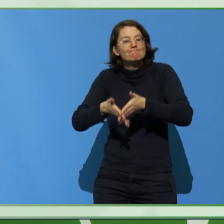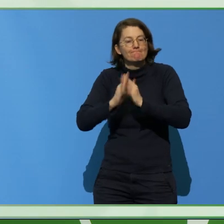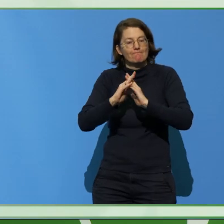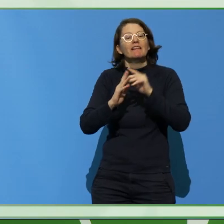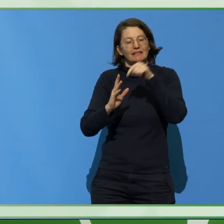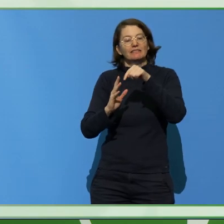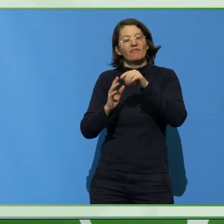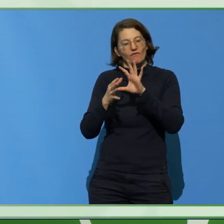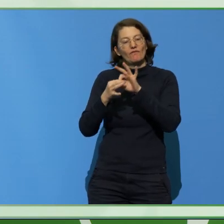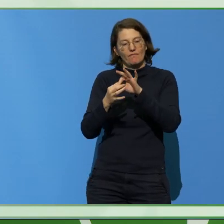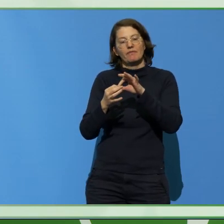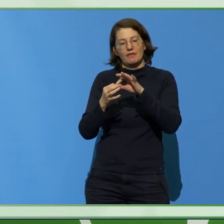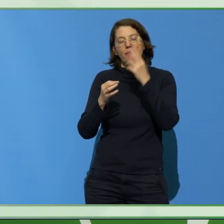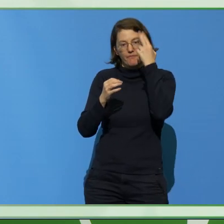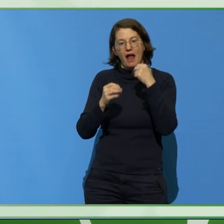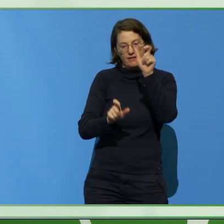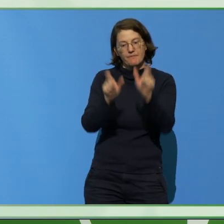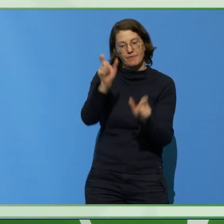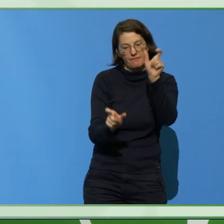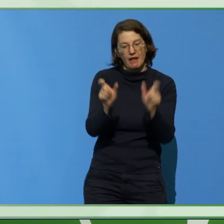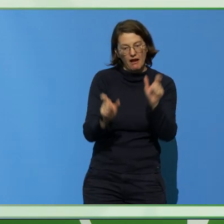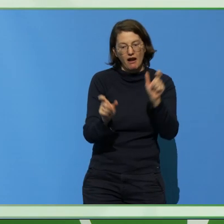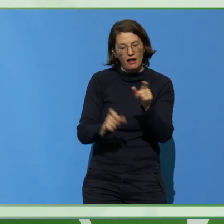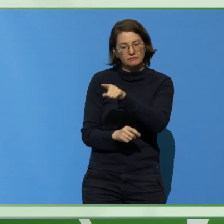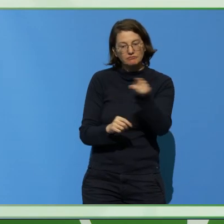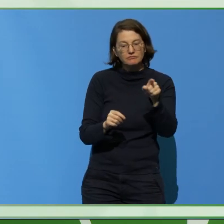computer vision and haptics.